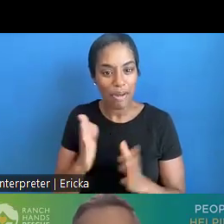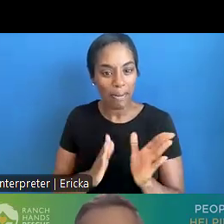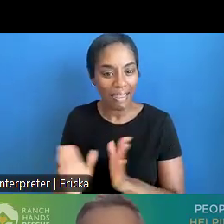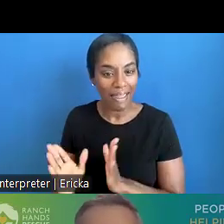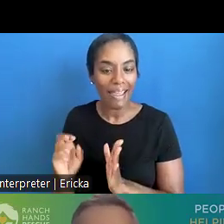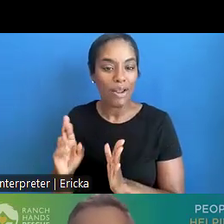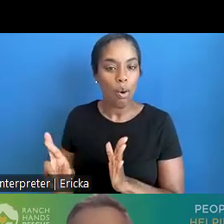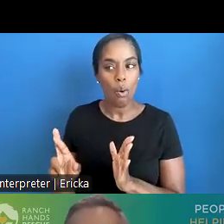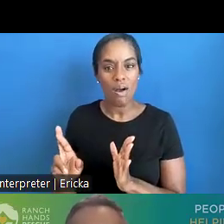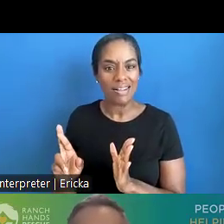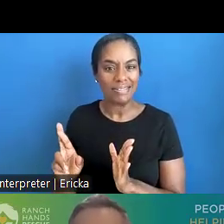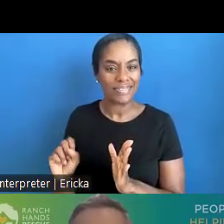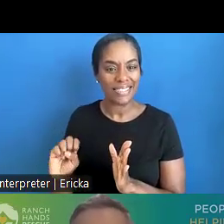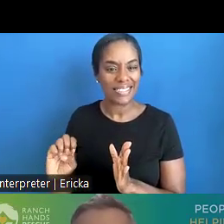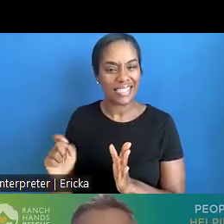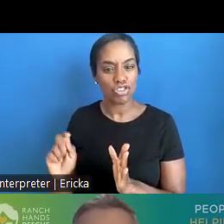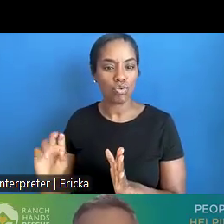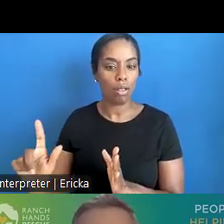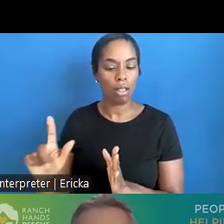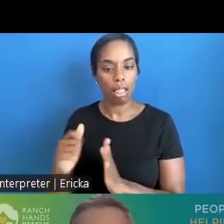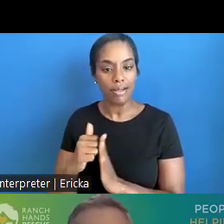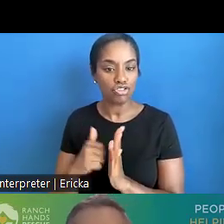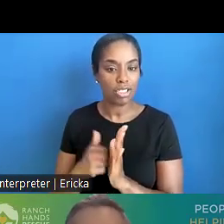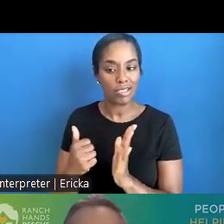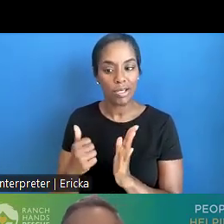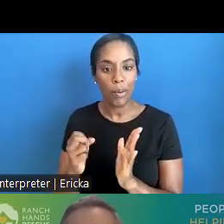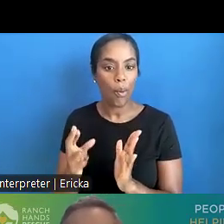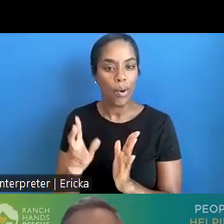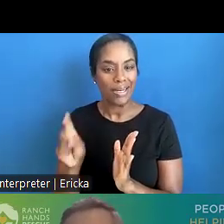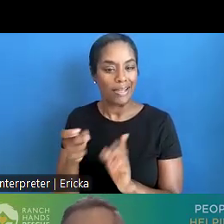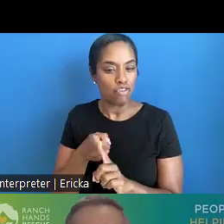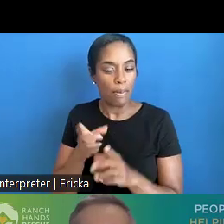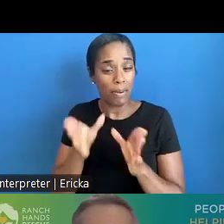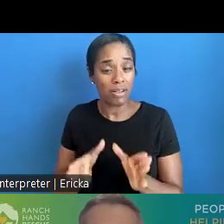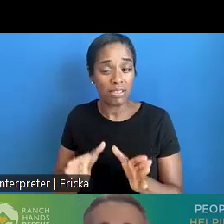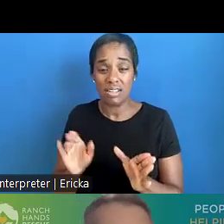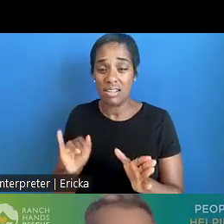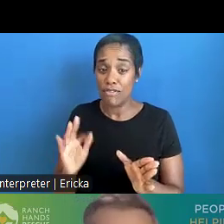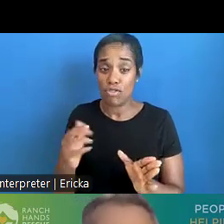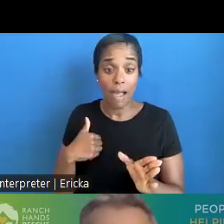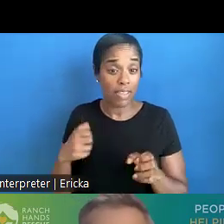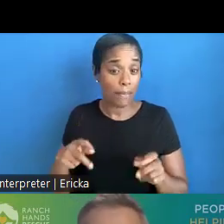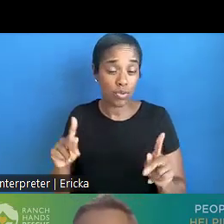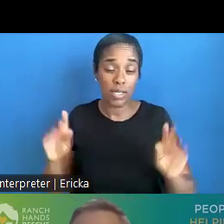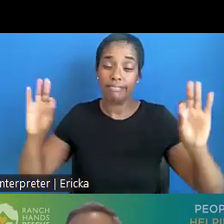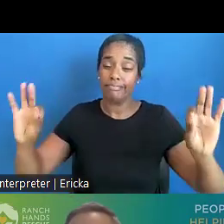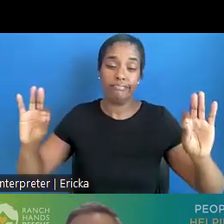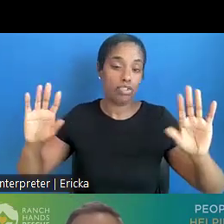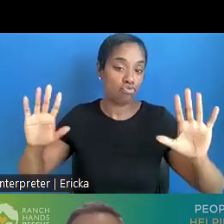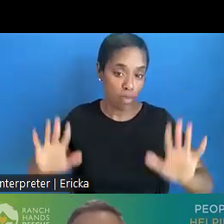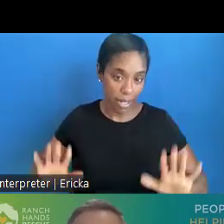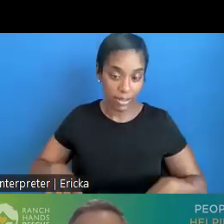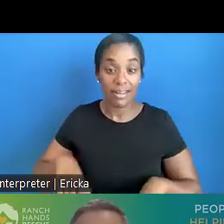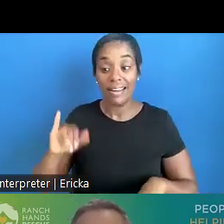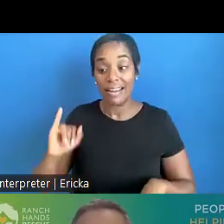sexual agenda or some other need or desire of the person. So if you have that opportunity, great. But if you don't,